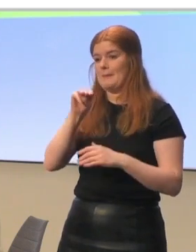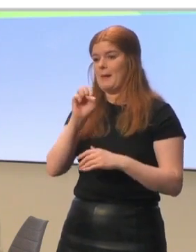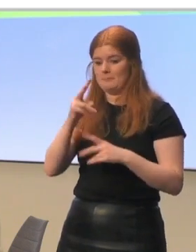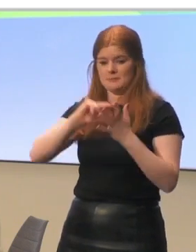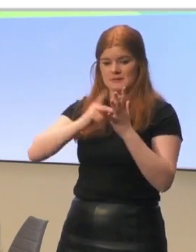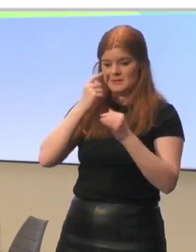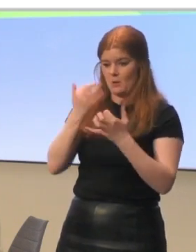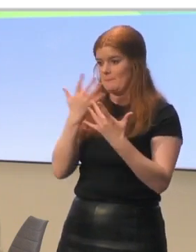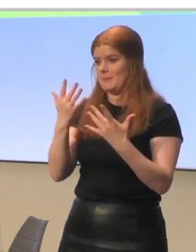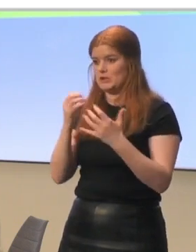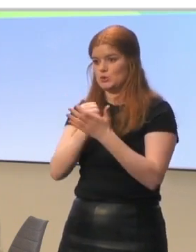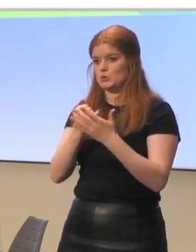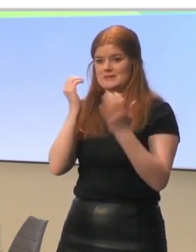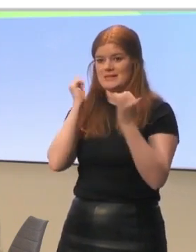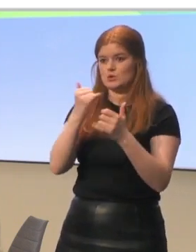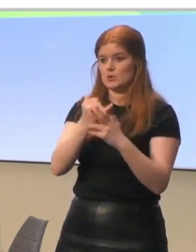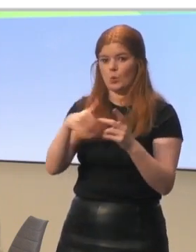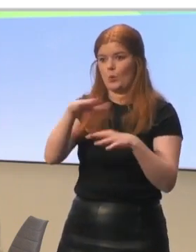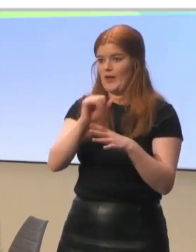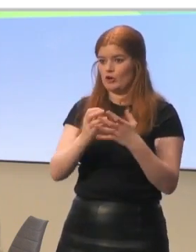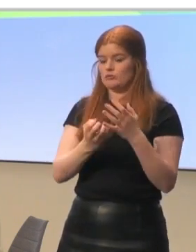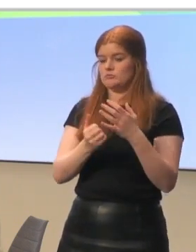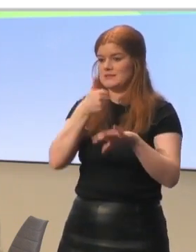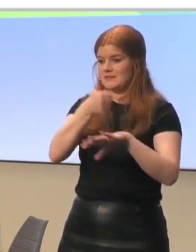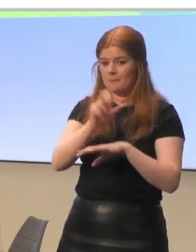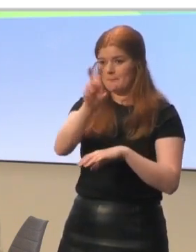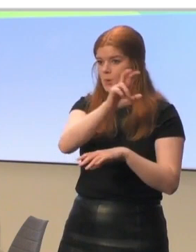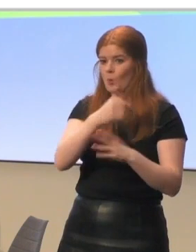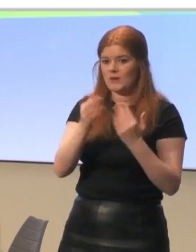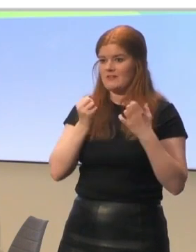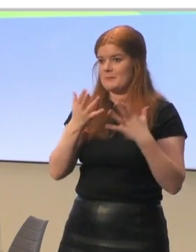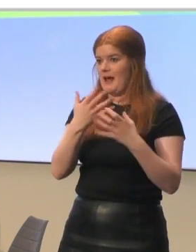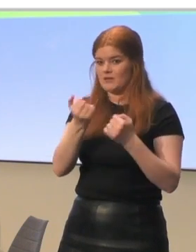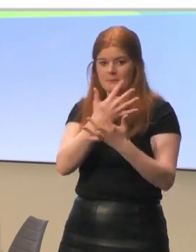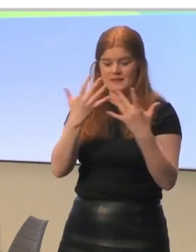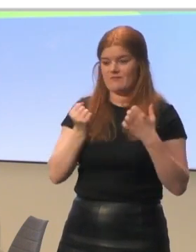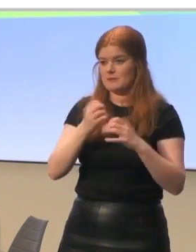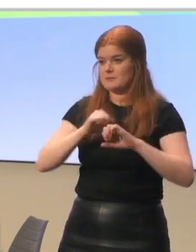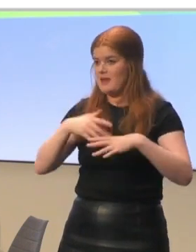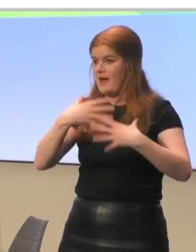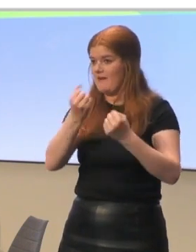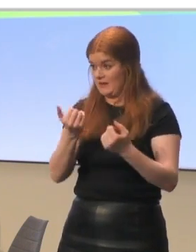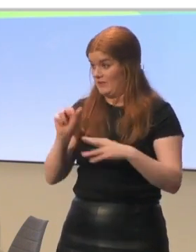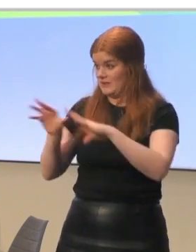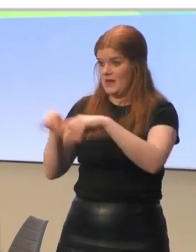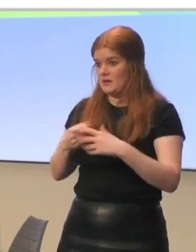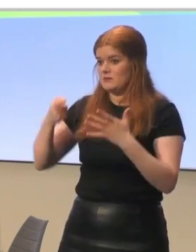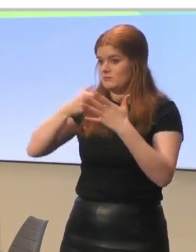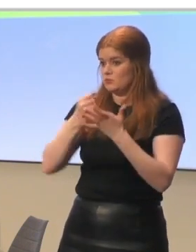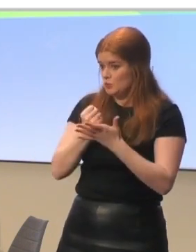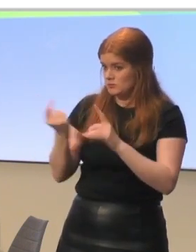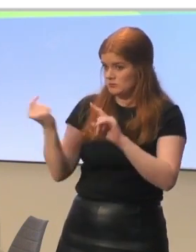the numbers in schools and where the schools are and what availability they have and what potential they have to take on additional